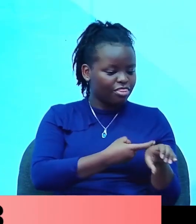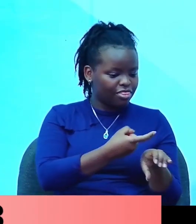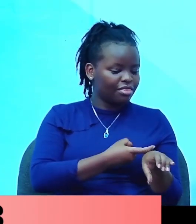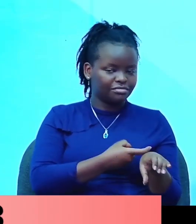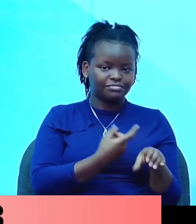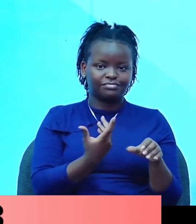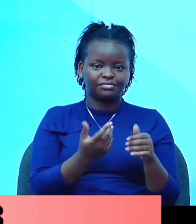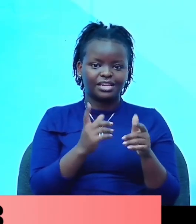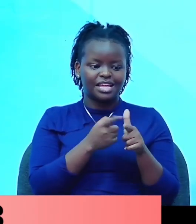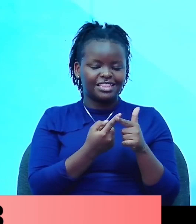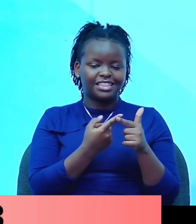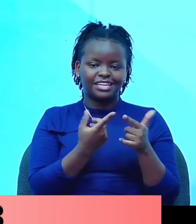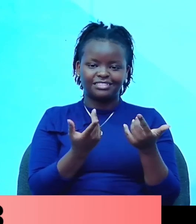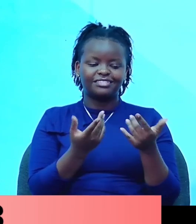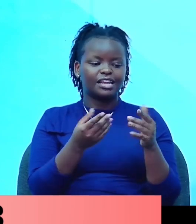So,